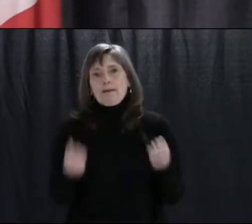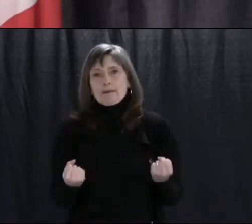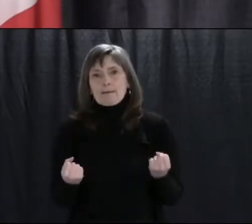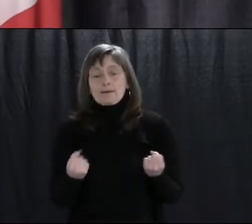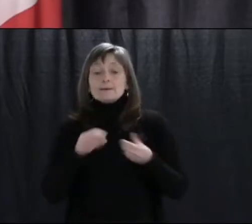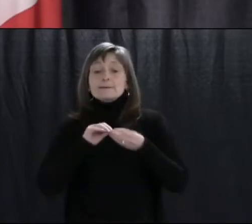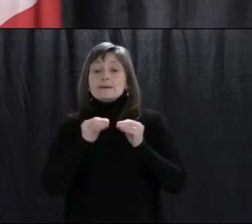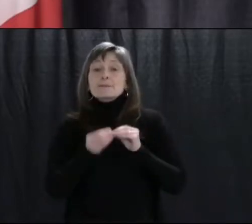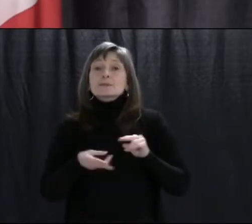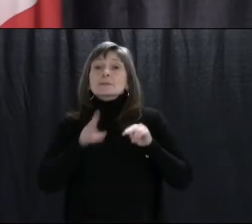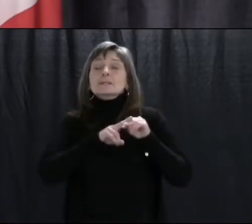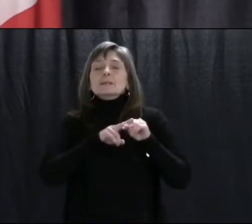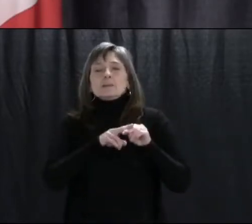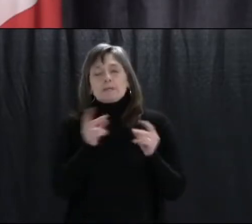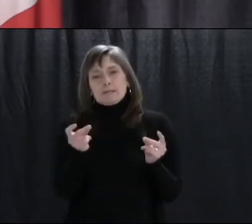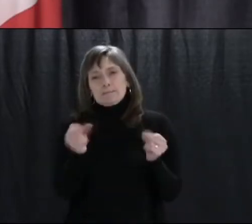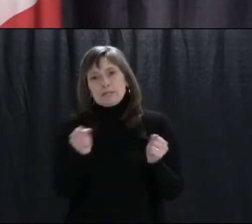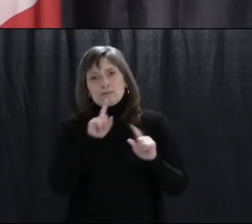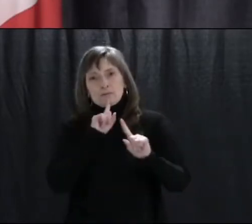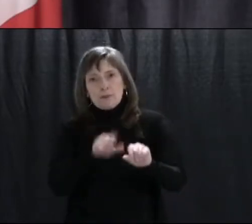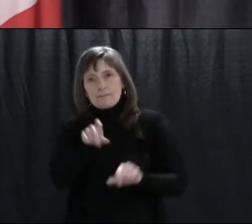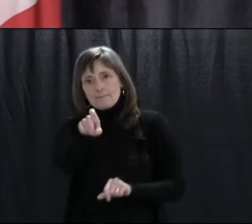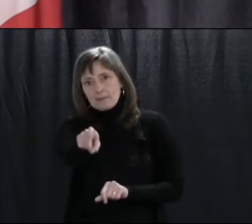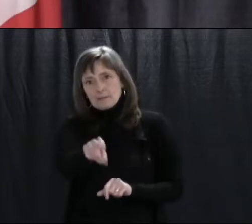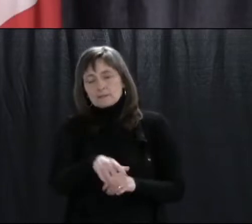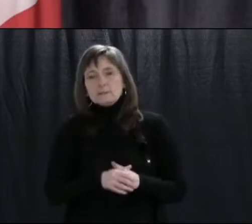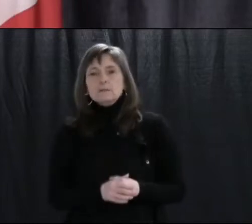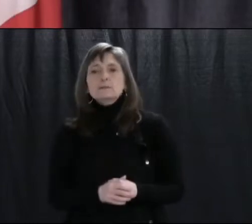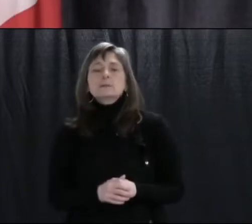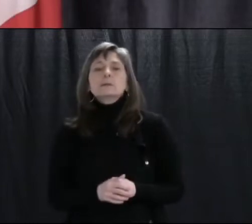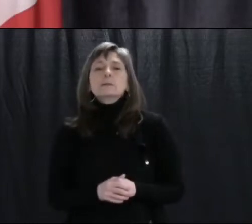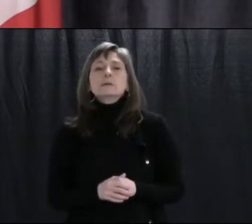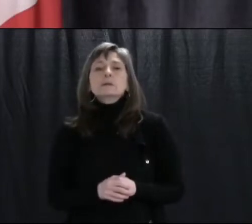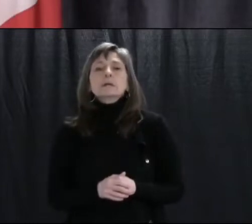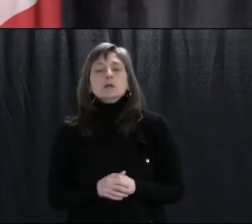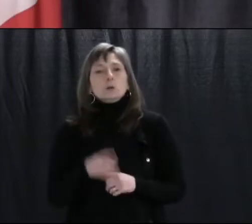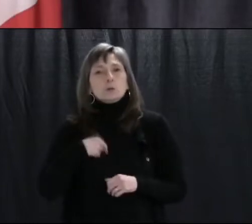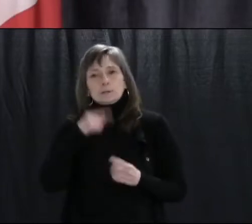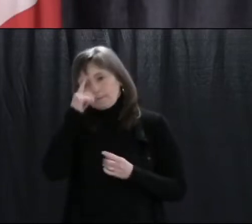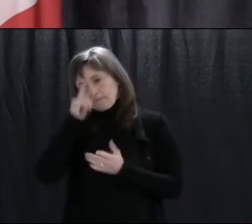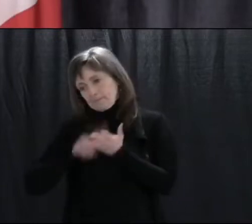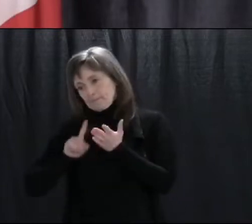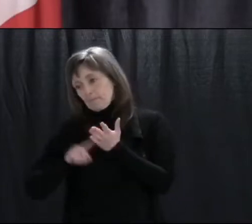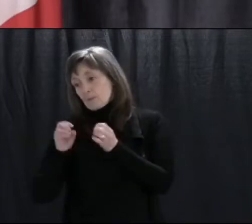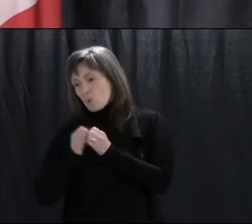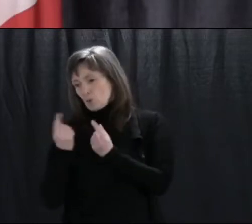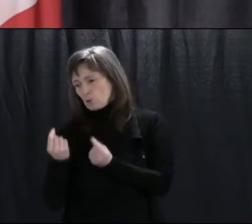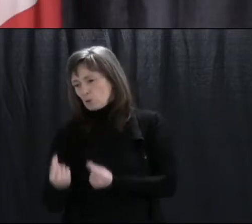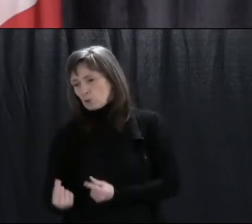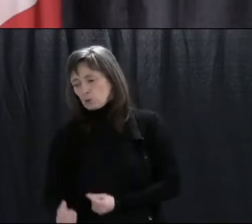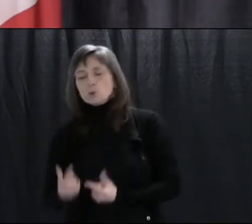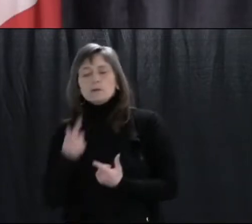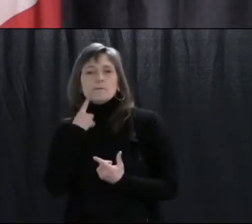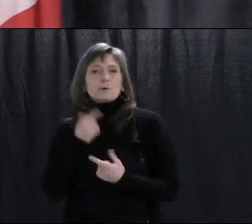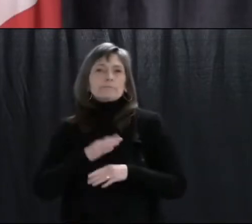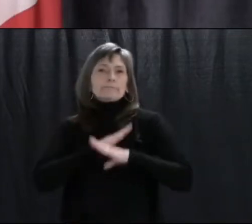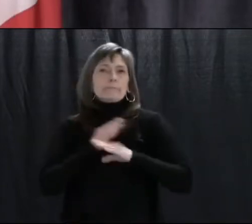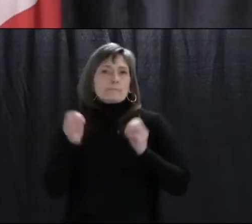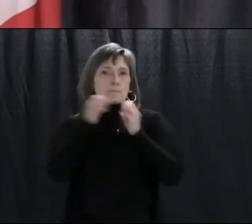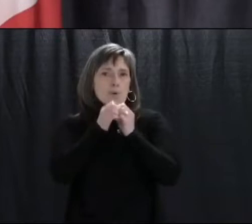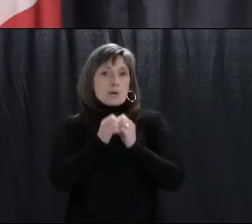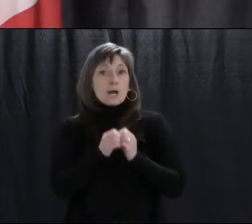take immediate action. We are actively considering further actions to reduce our risk. I am speaking to all Newfoundlanders